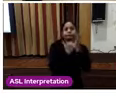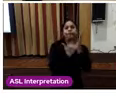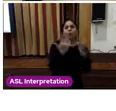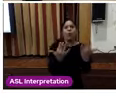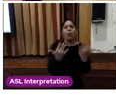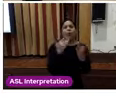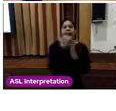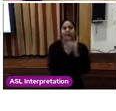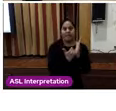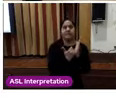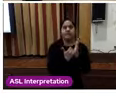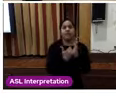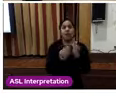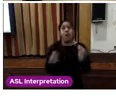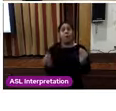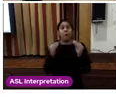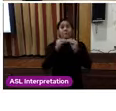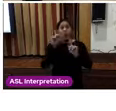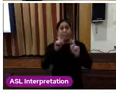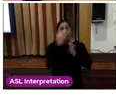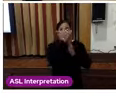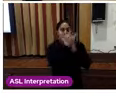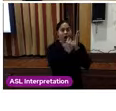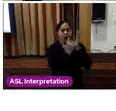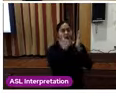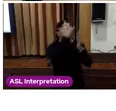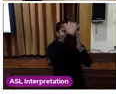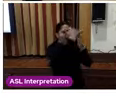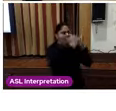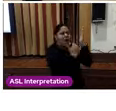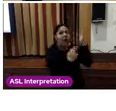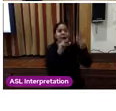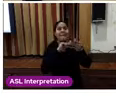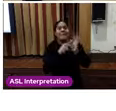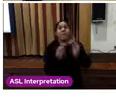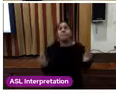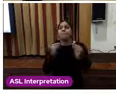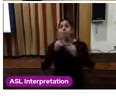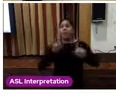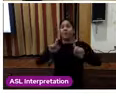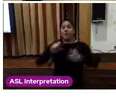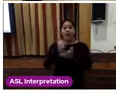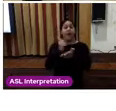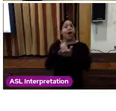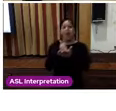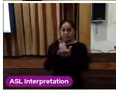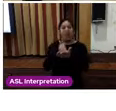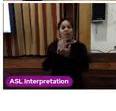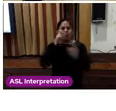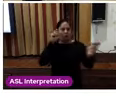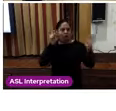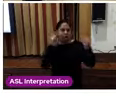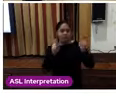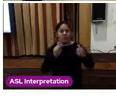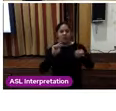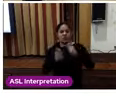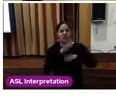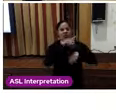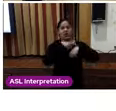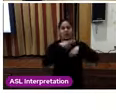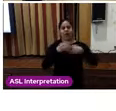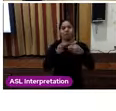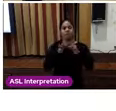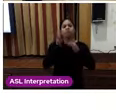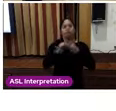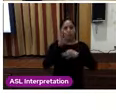the more people are on the waiting list, then the state will see there's a lot more people that still need help, and they might be able to adjust or adapt their administration